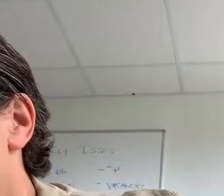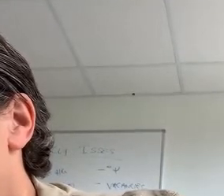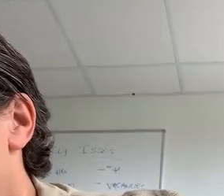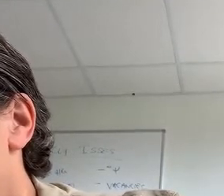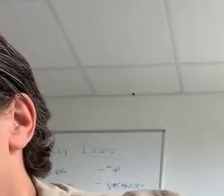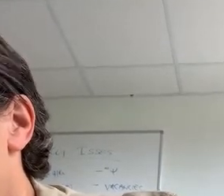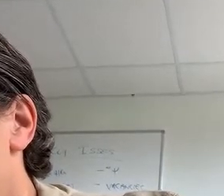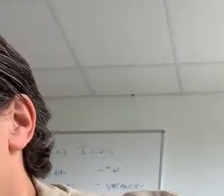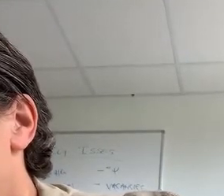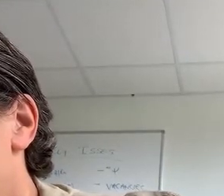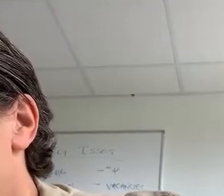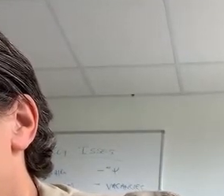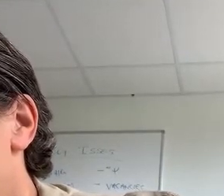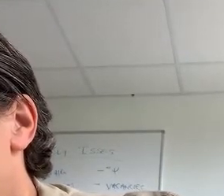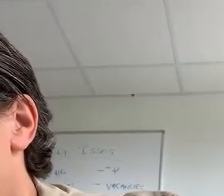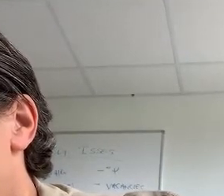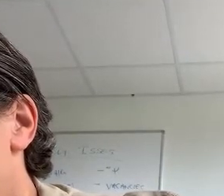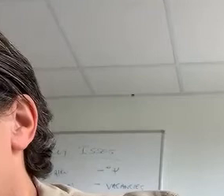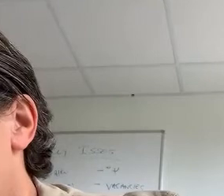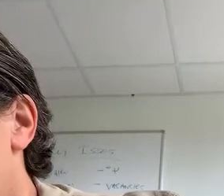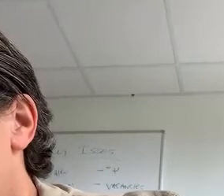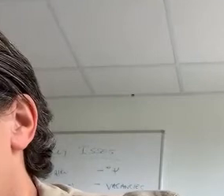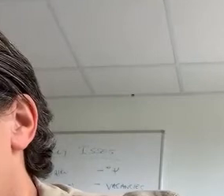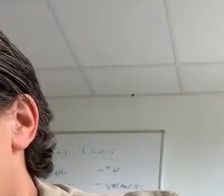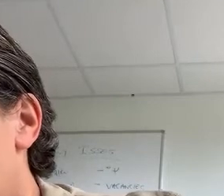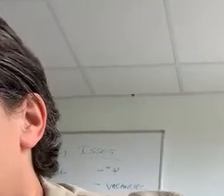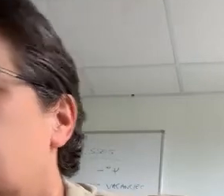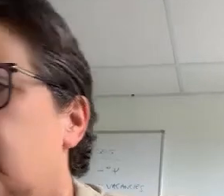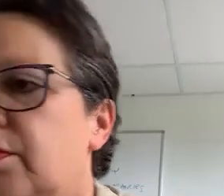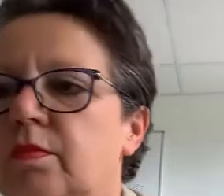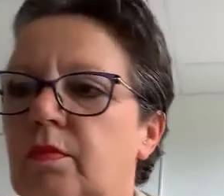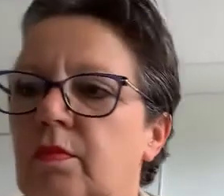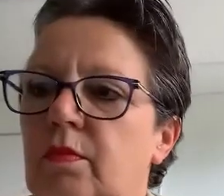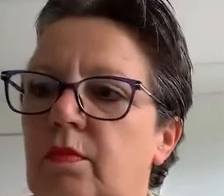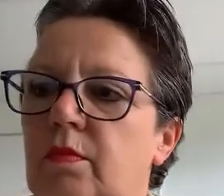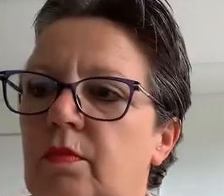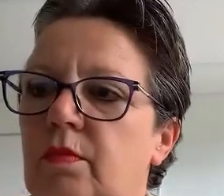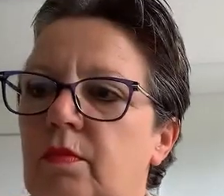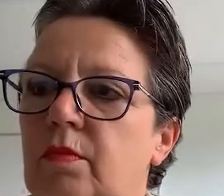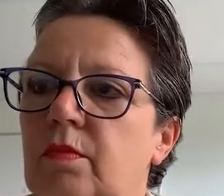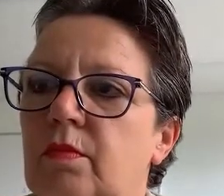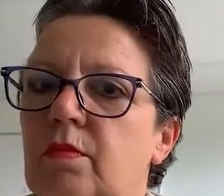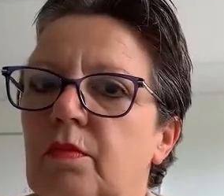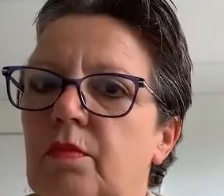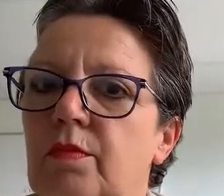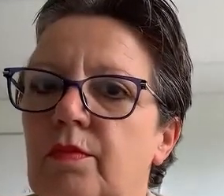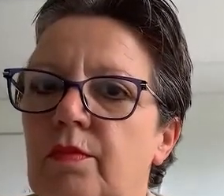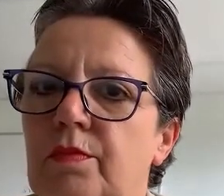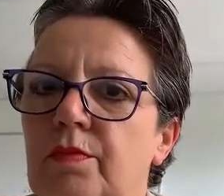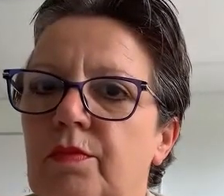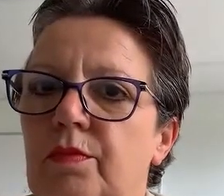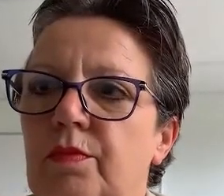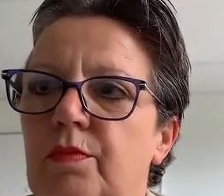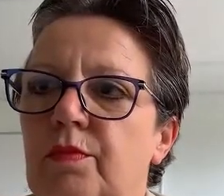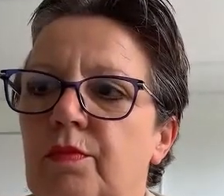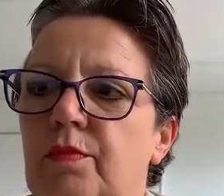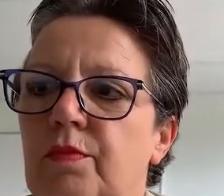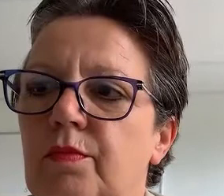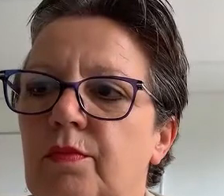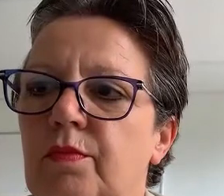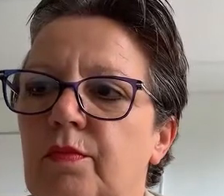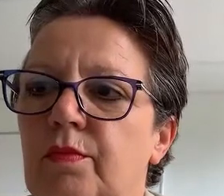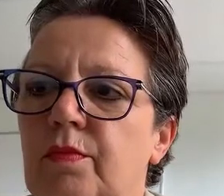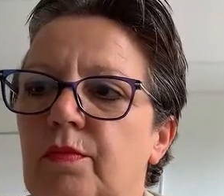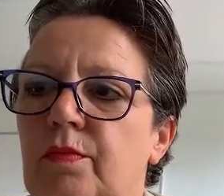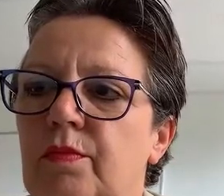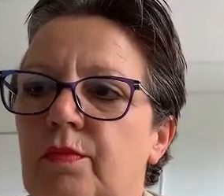we also have got an evaluation. So in case we forget, it would be really great for you to give your feedback on this call, because everything